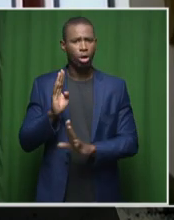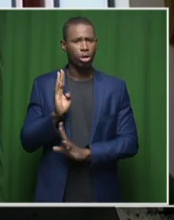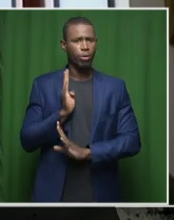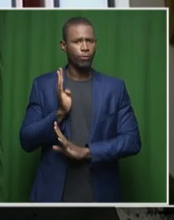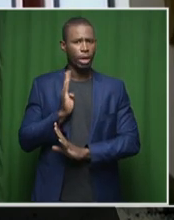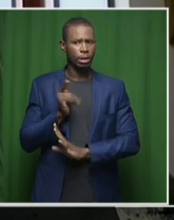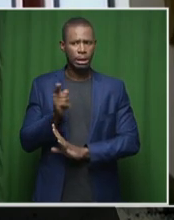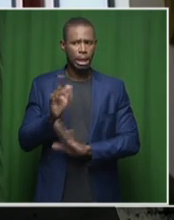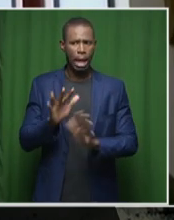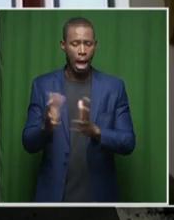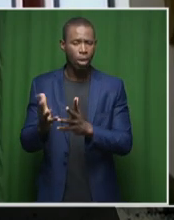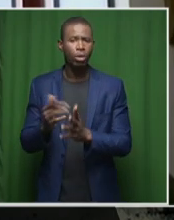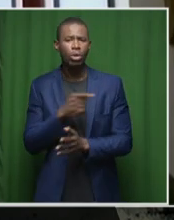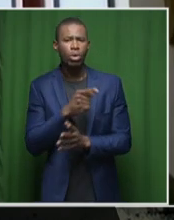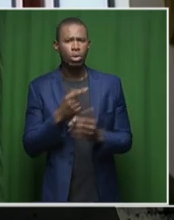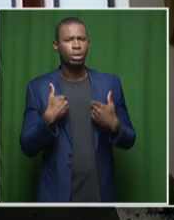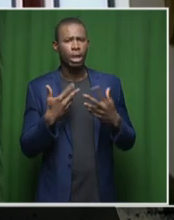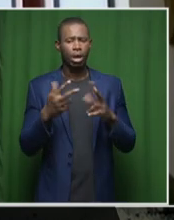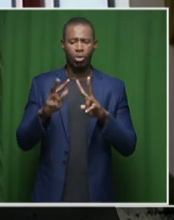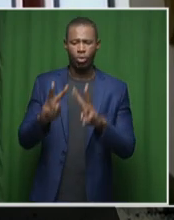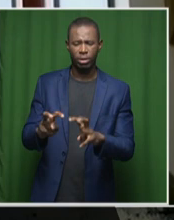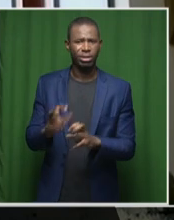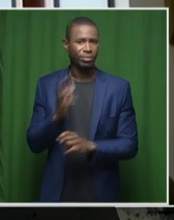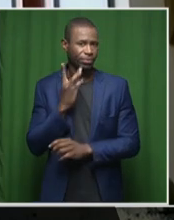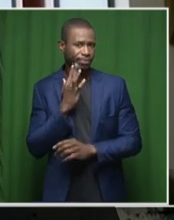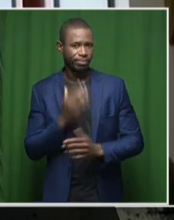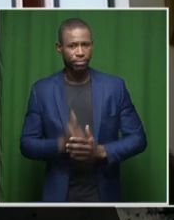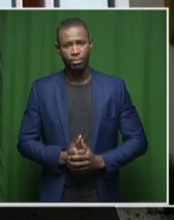did you start doing your research and putting this book together?